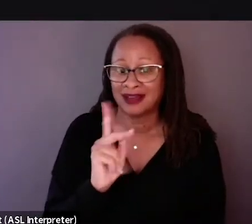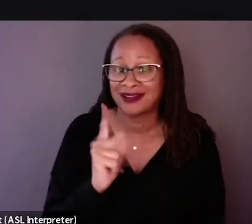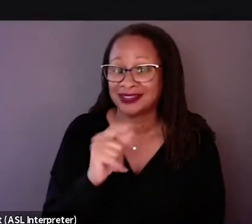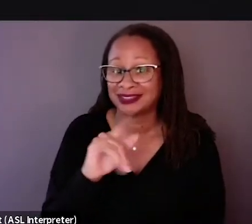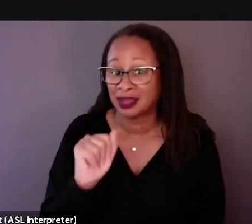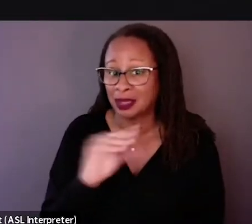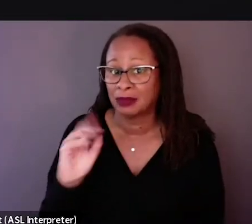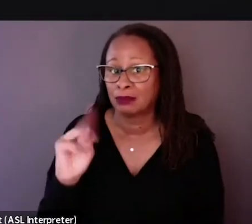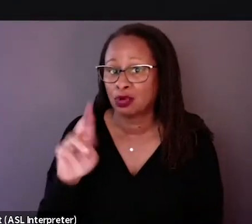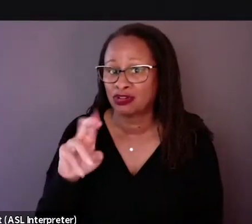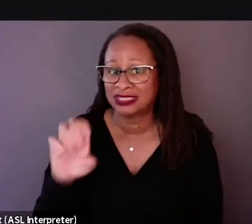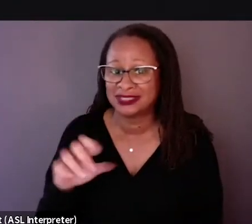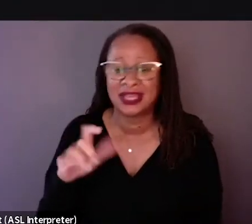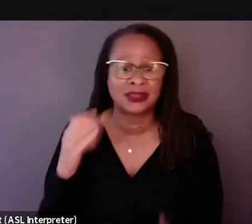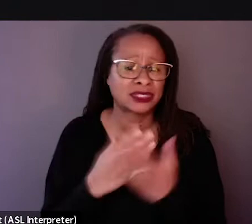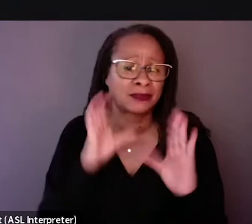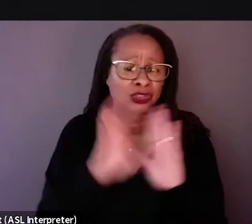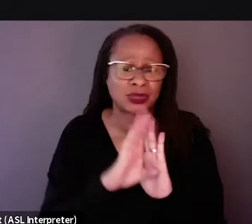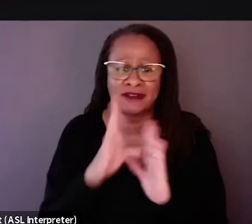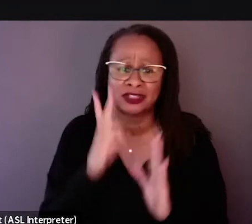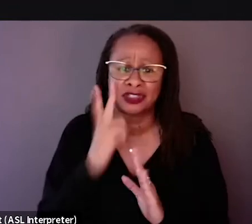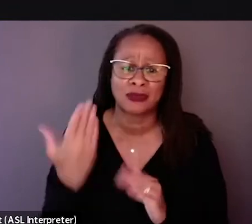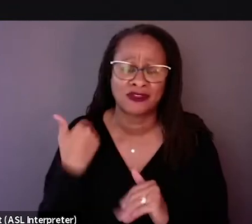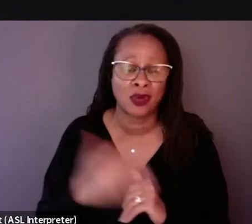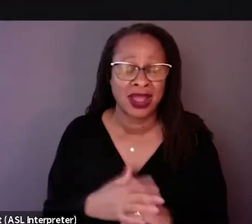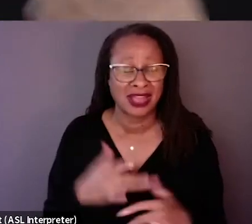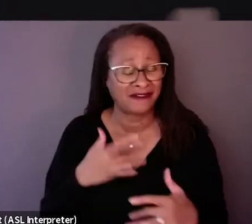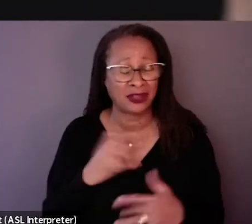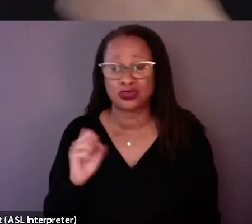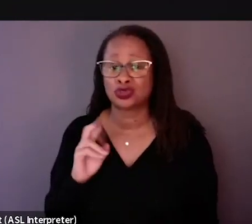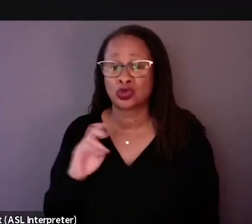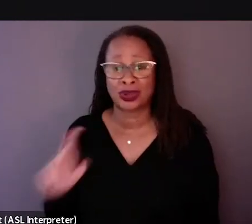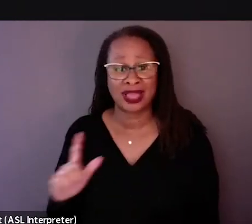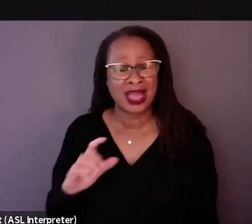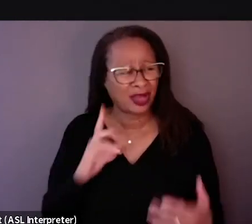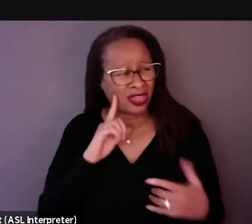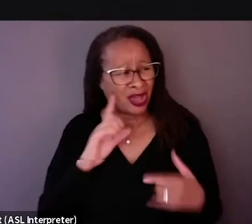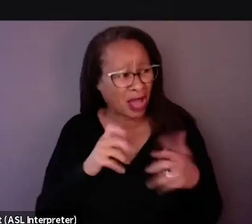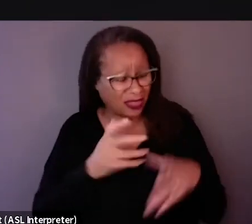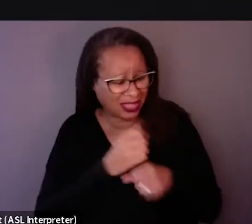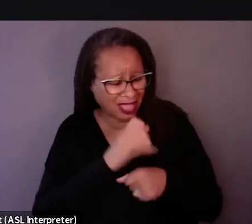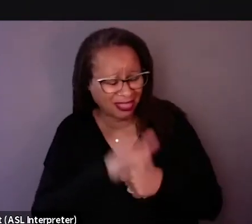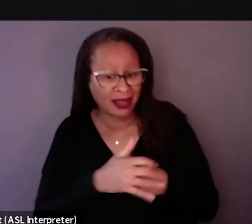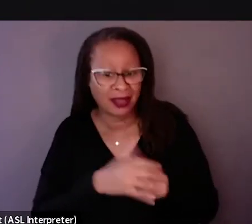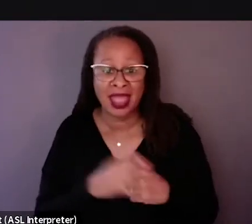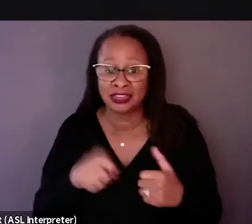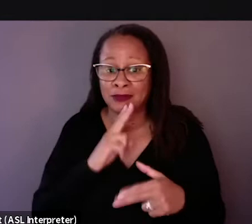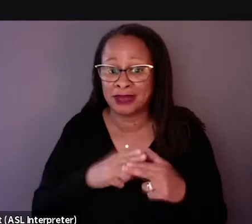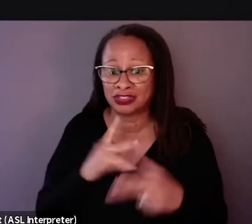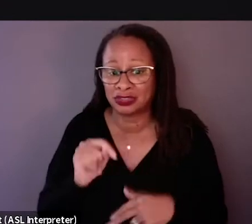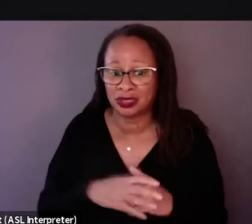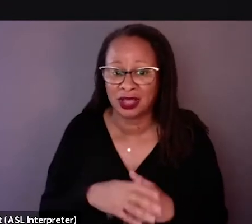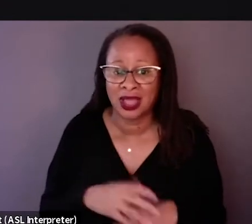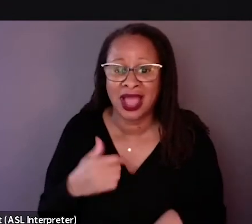seen before that felt so surreal, where we were just wondering, how did they capture this? And then we'd read about how they captured it. I should mention, aside from the